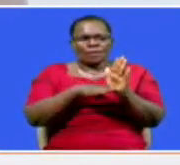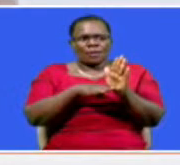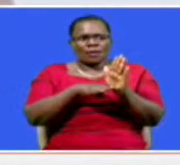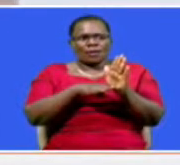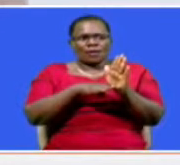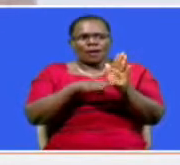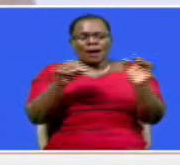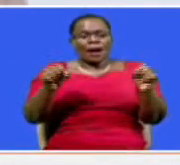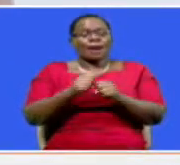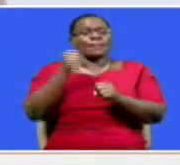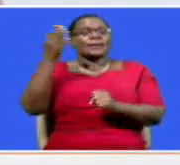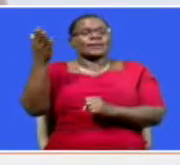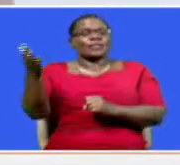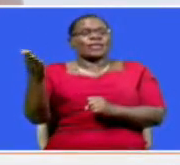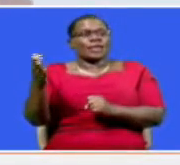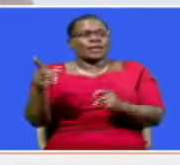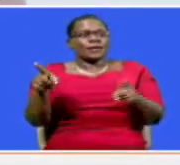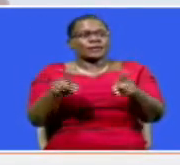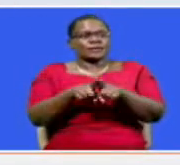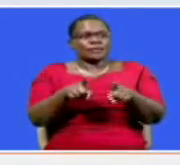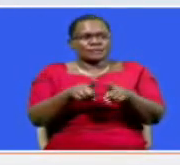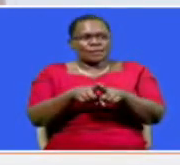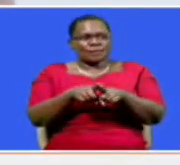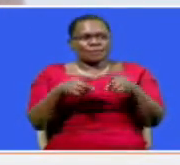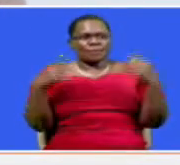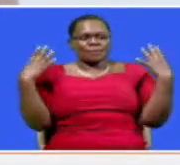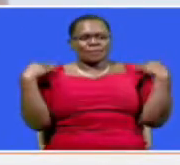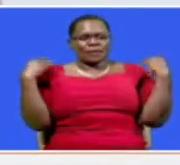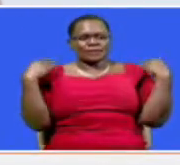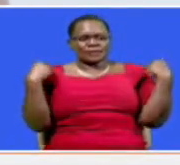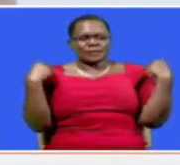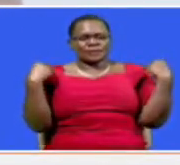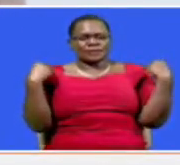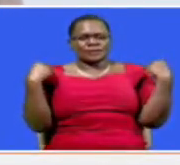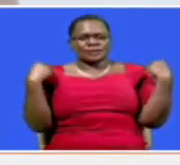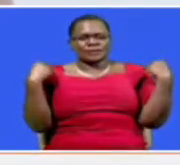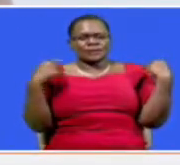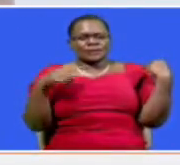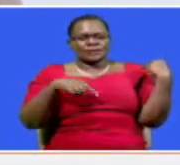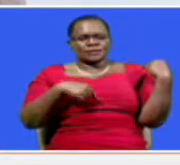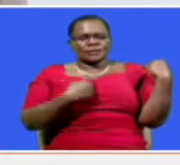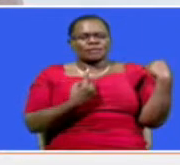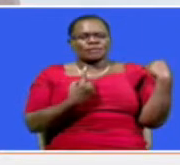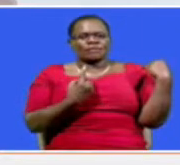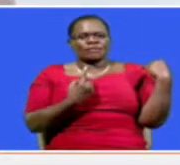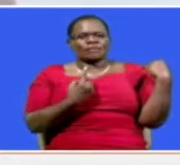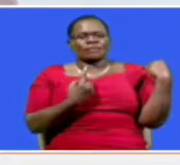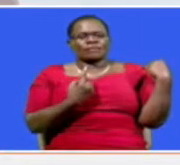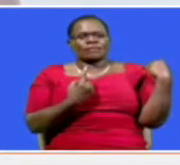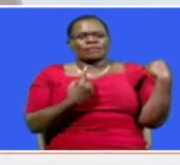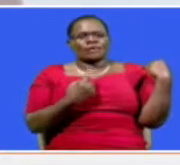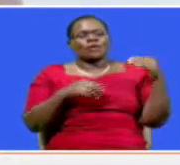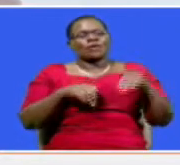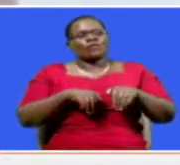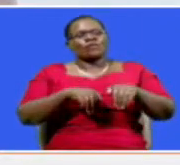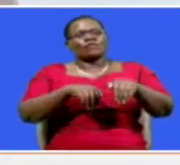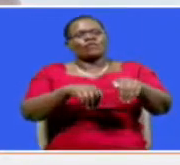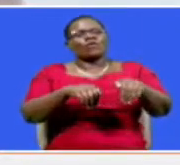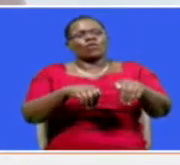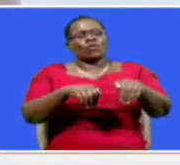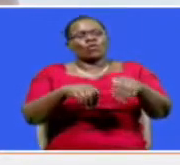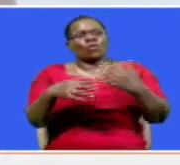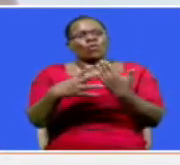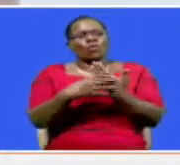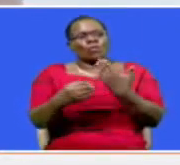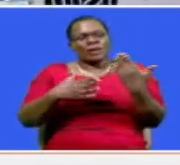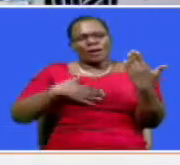on in that area. And I hope you shall be planting trees on that day. So we are also following the footsteps